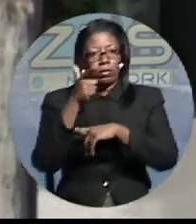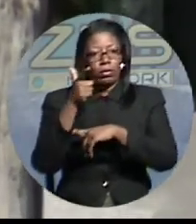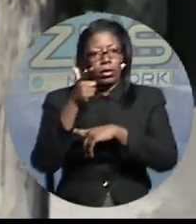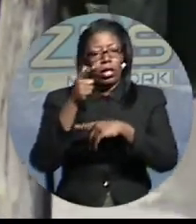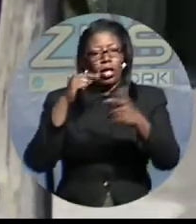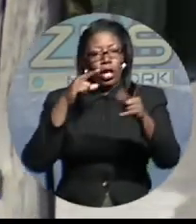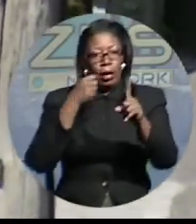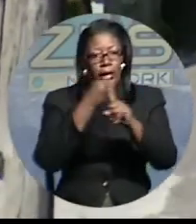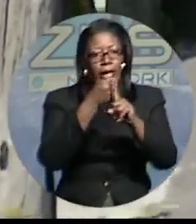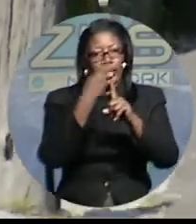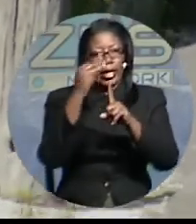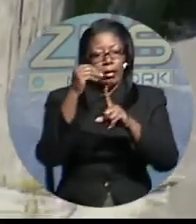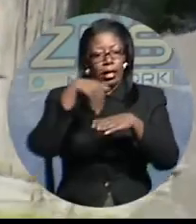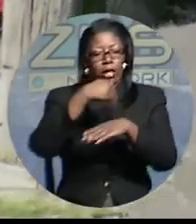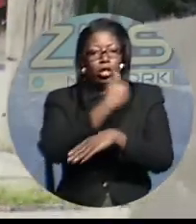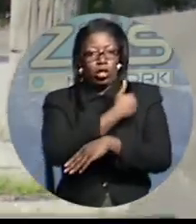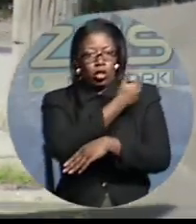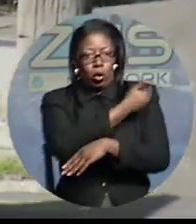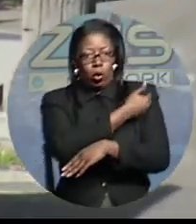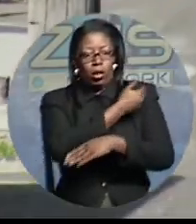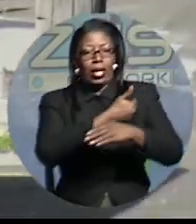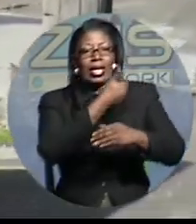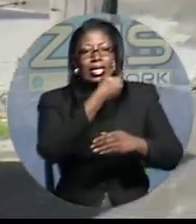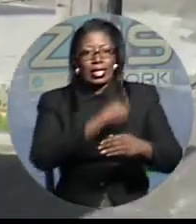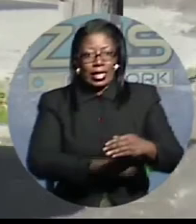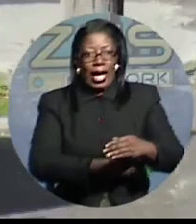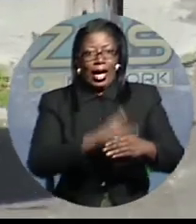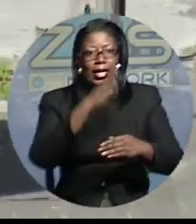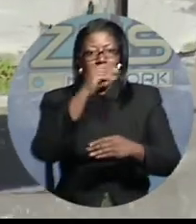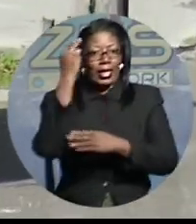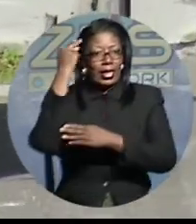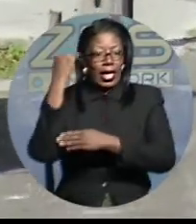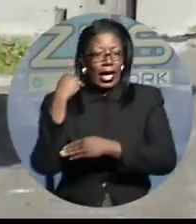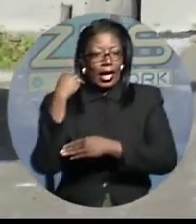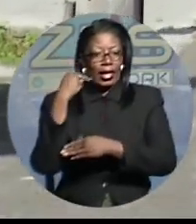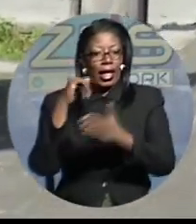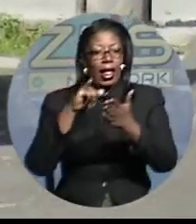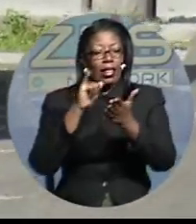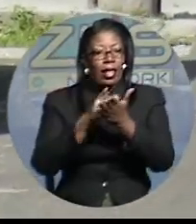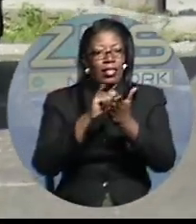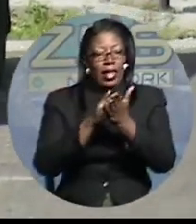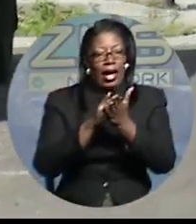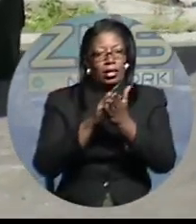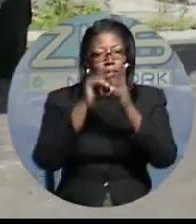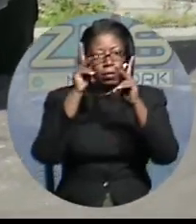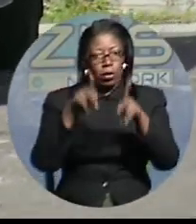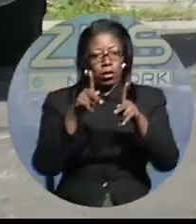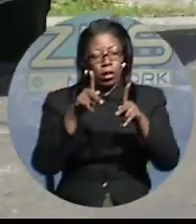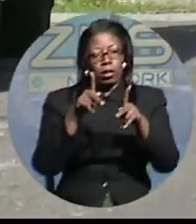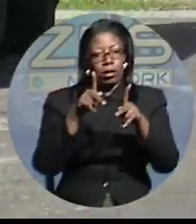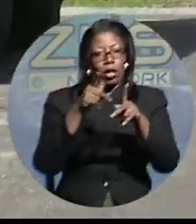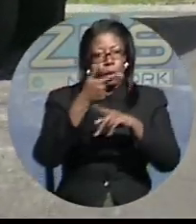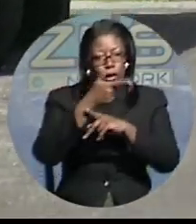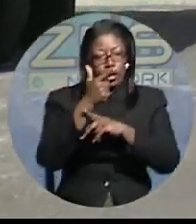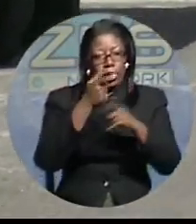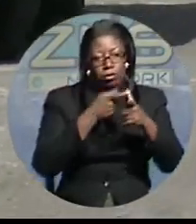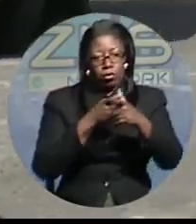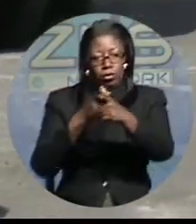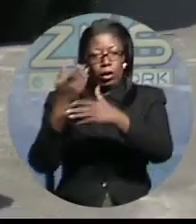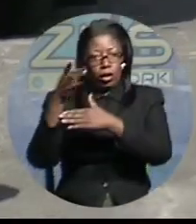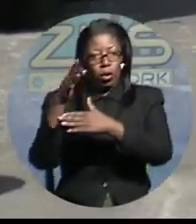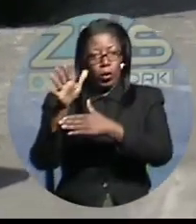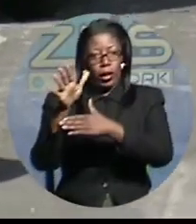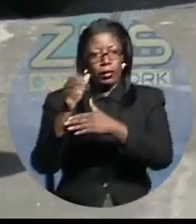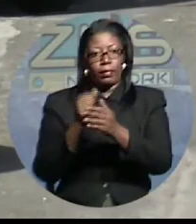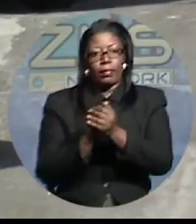fatally hitting him in the shoulder, side, and head. Police say the attacker then fled the scene on foot. Police are again tonight urging anyone